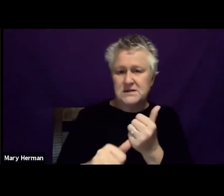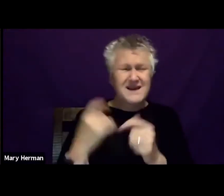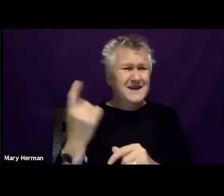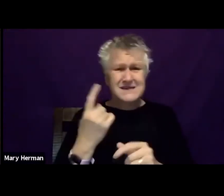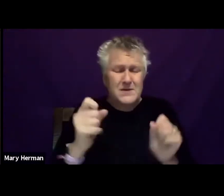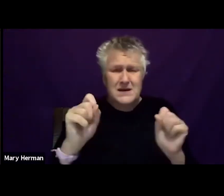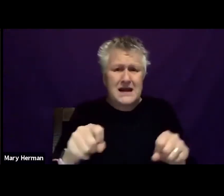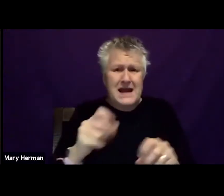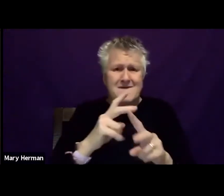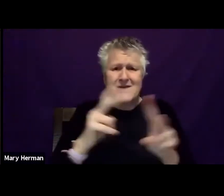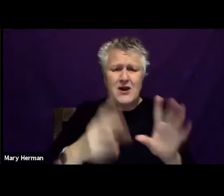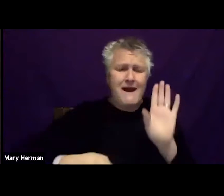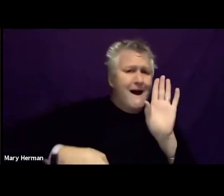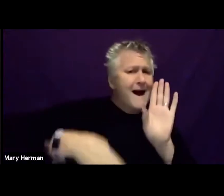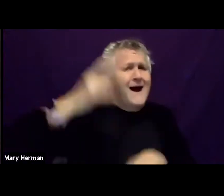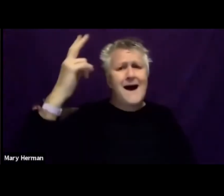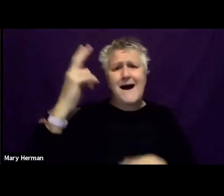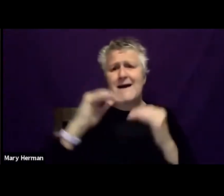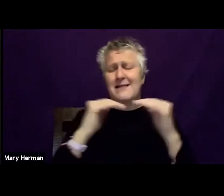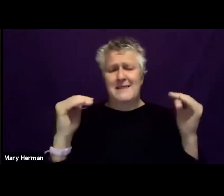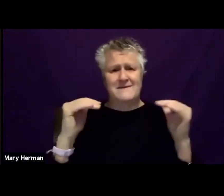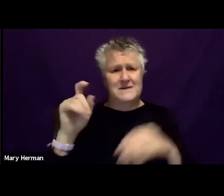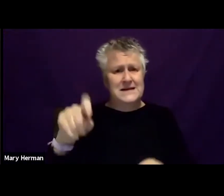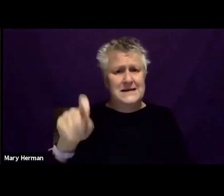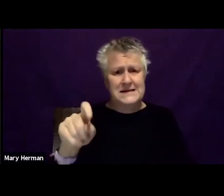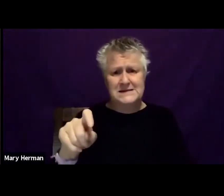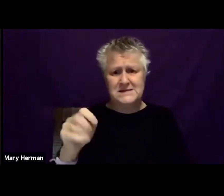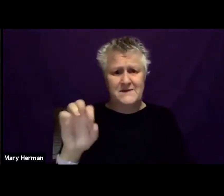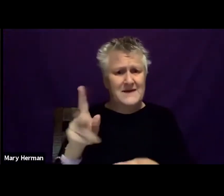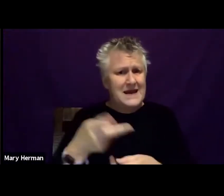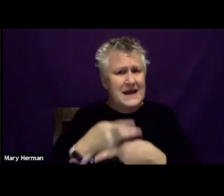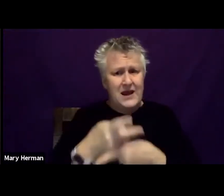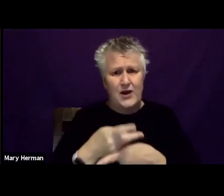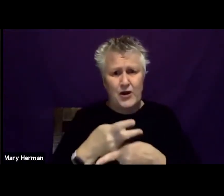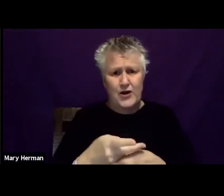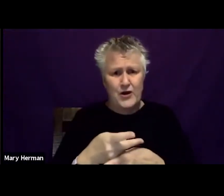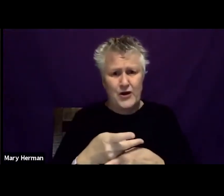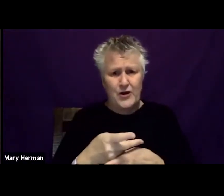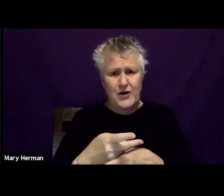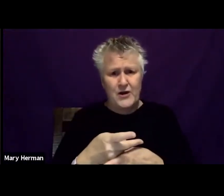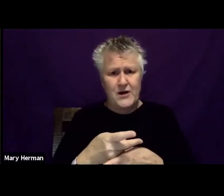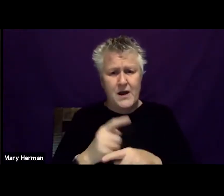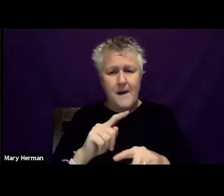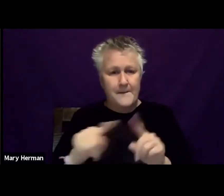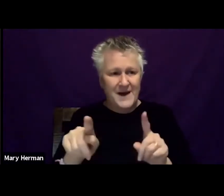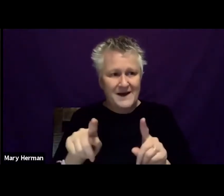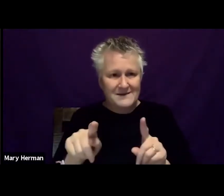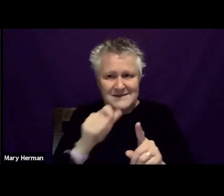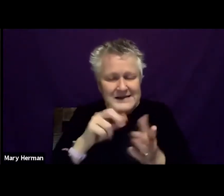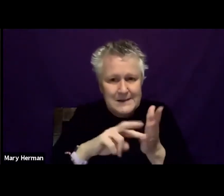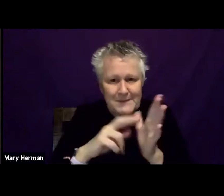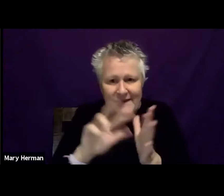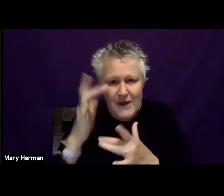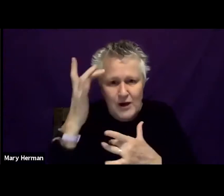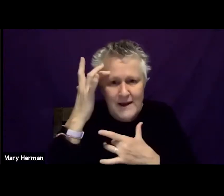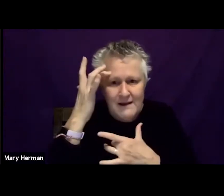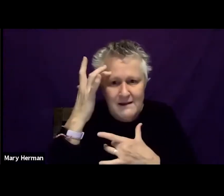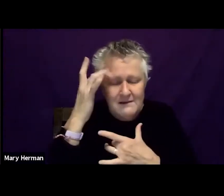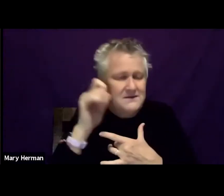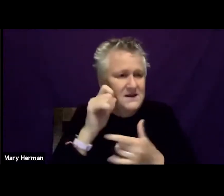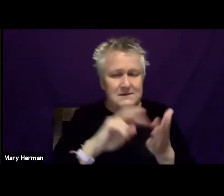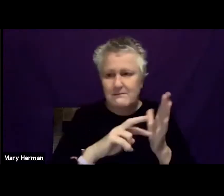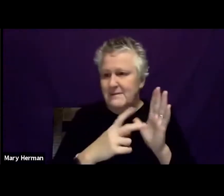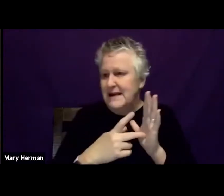They can have very high level needs of care, but that does not mean that they are ill or that they were vulnerable to the